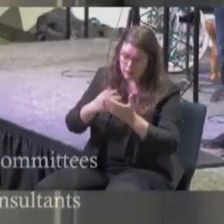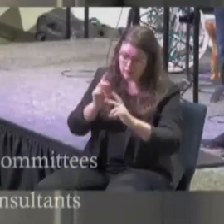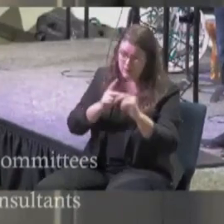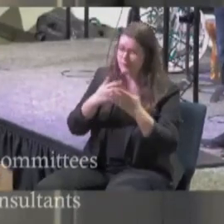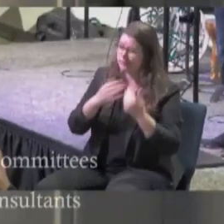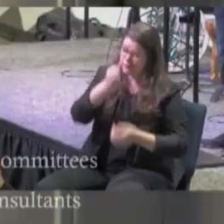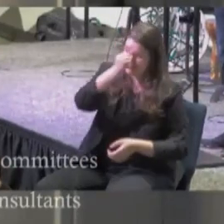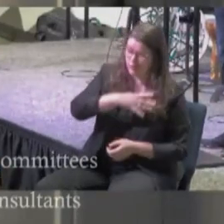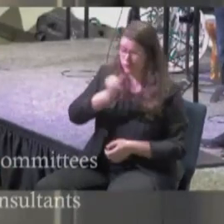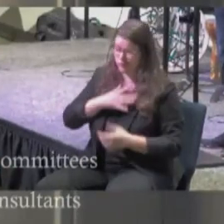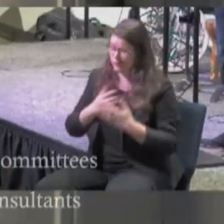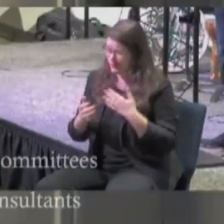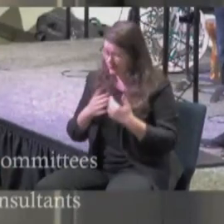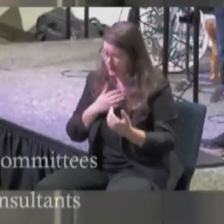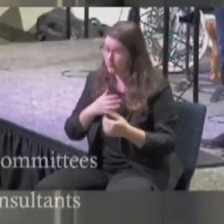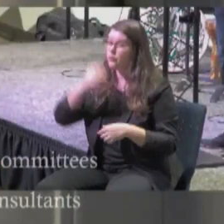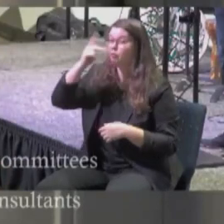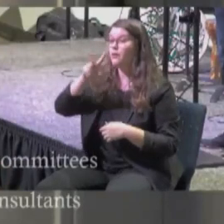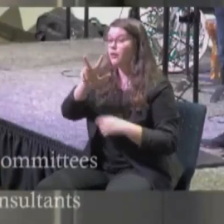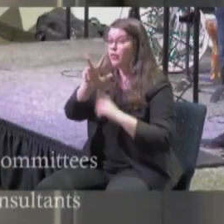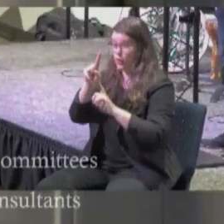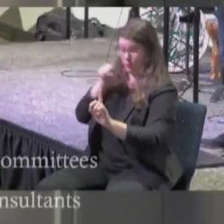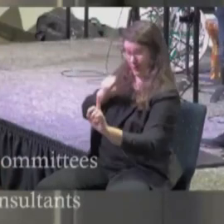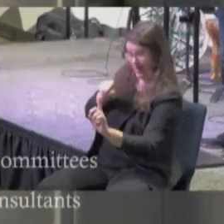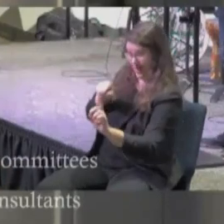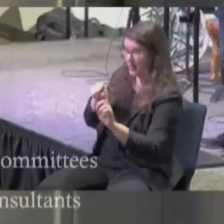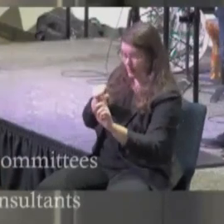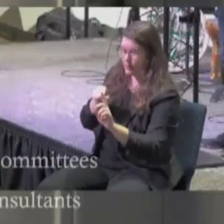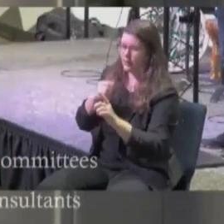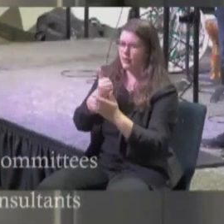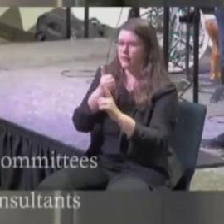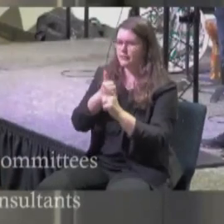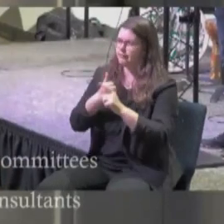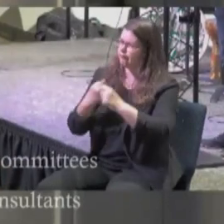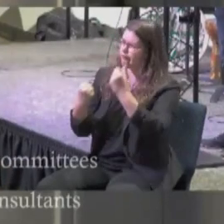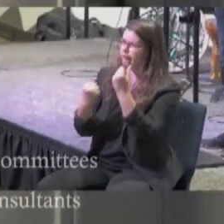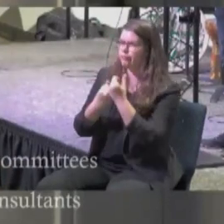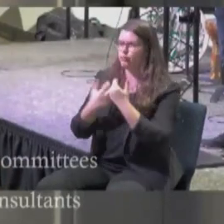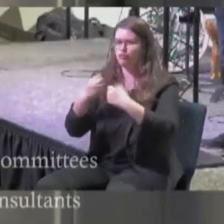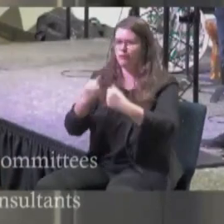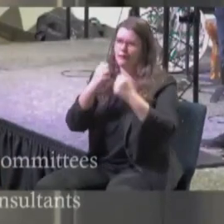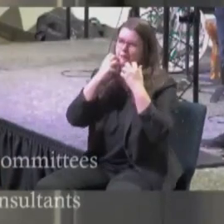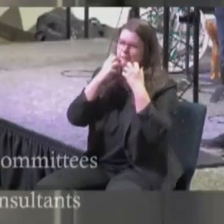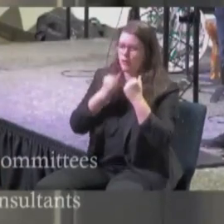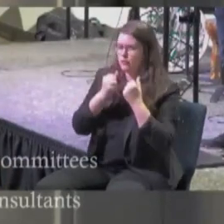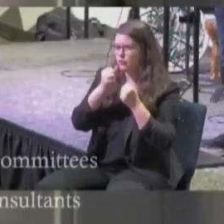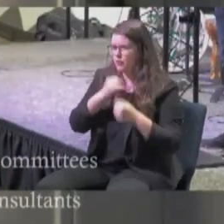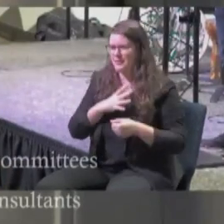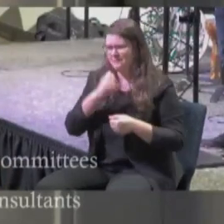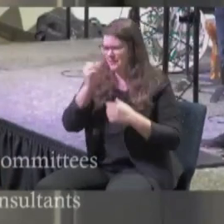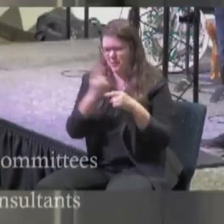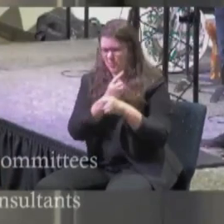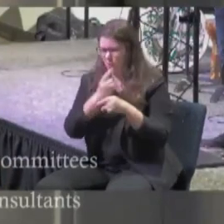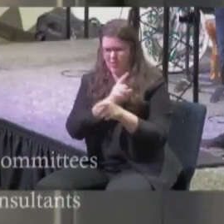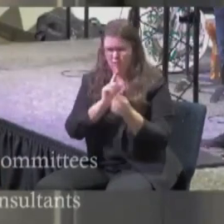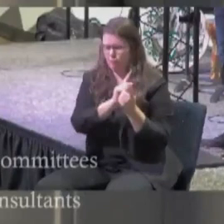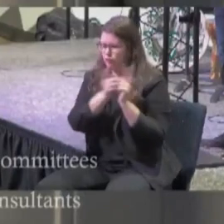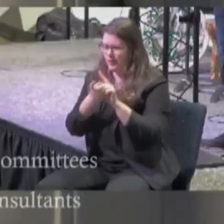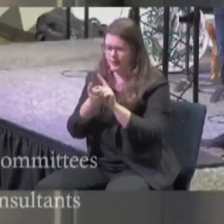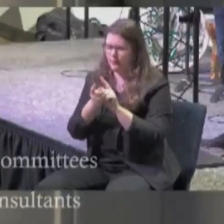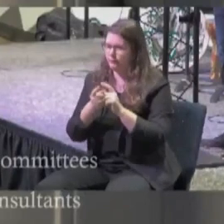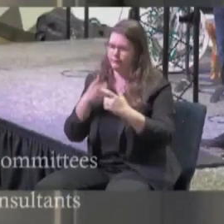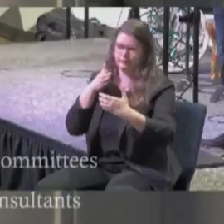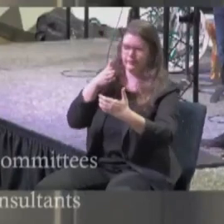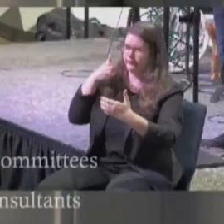gender. Proverbs 31 celebrates the strength and value of women, and it's not appropriate to translate it in a way that undermines